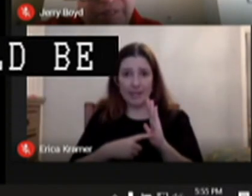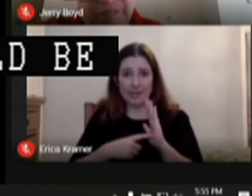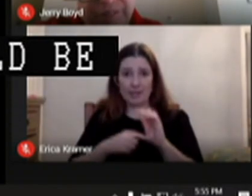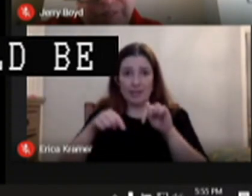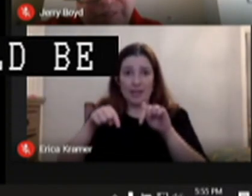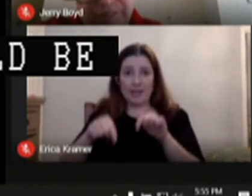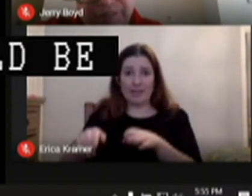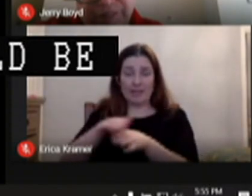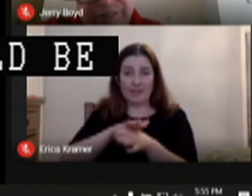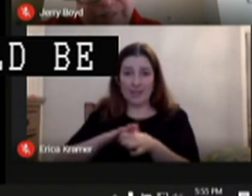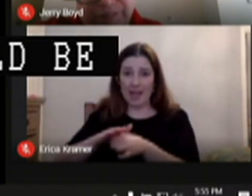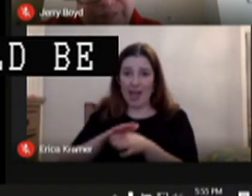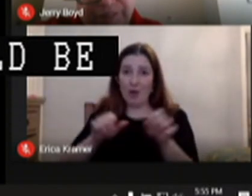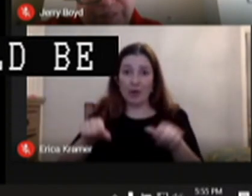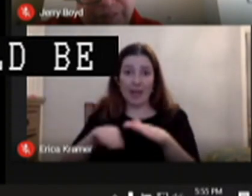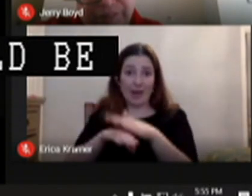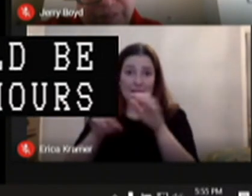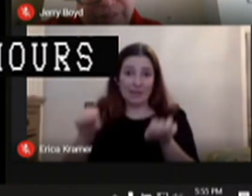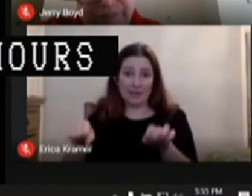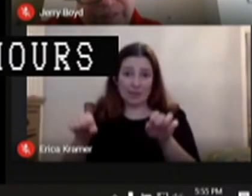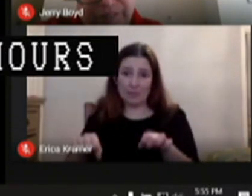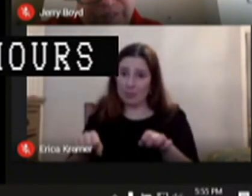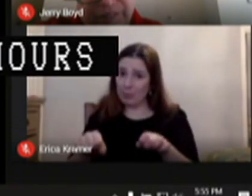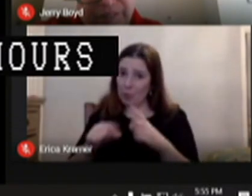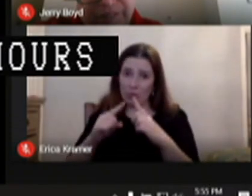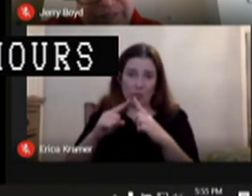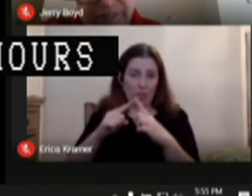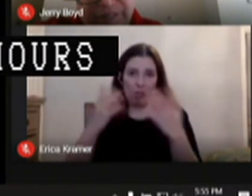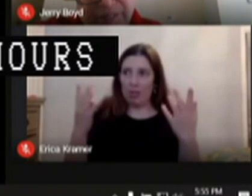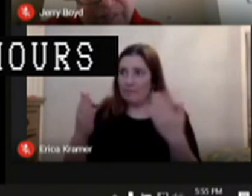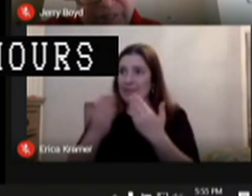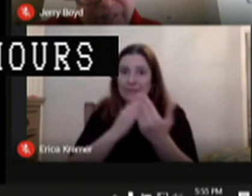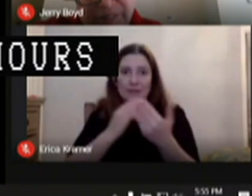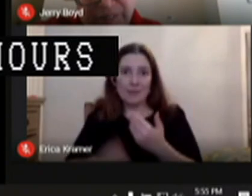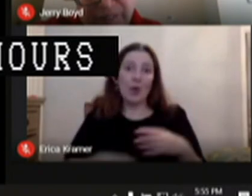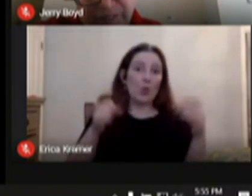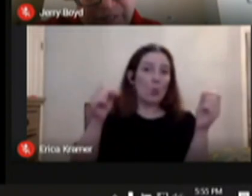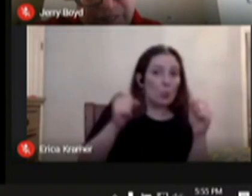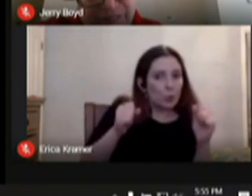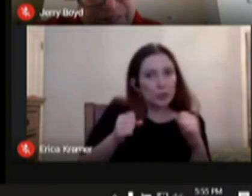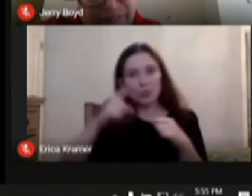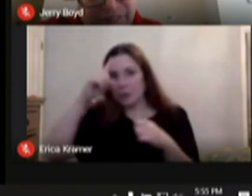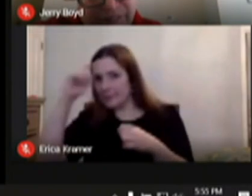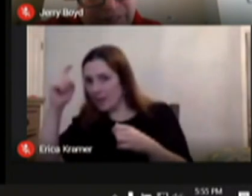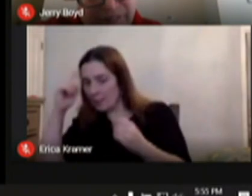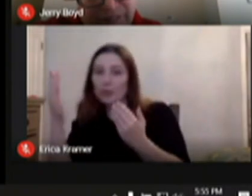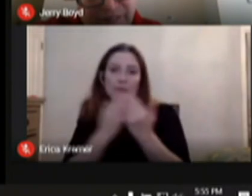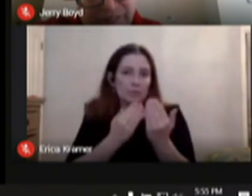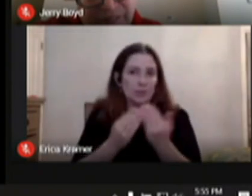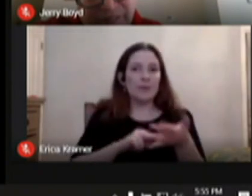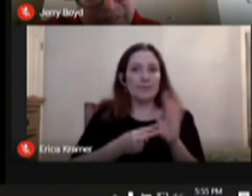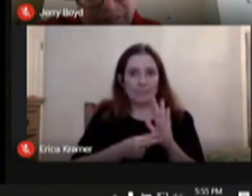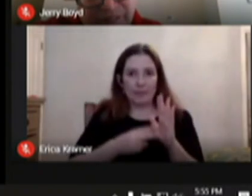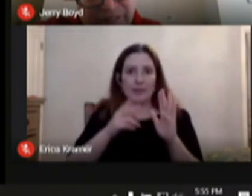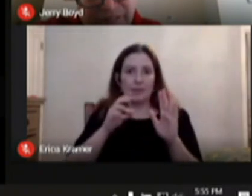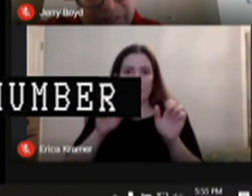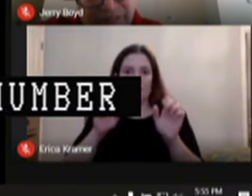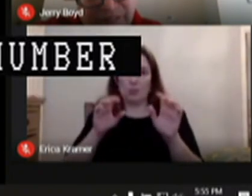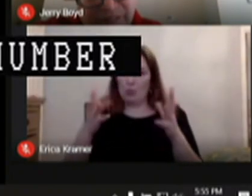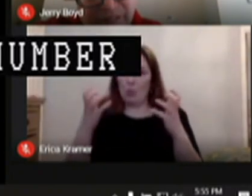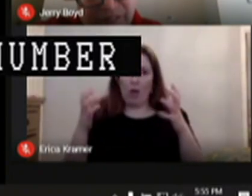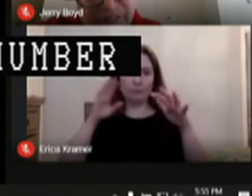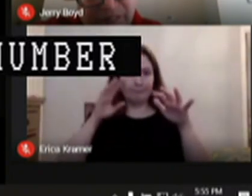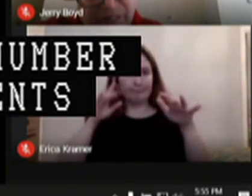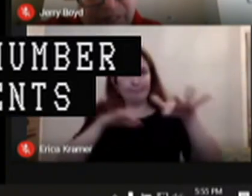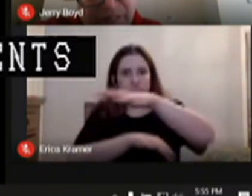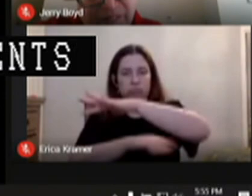hours, 24 hours a day, year-round, in all seasons. And so the renovation builds in a number of infrastructure improvements to allow